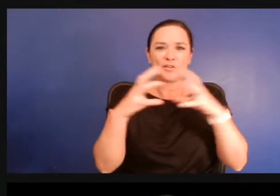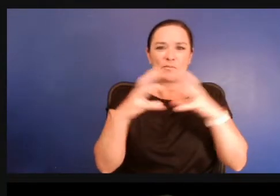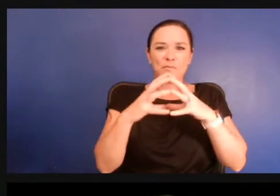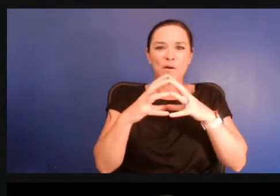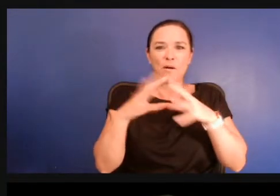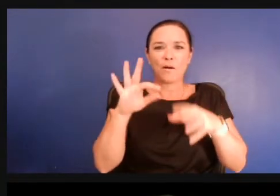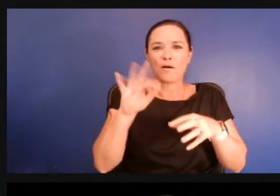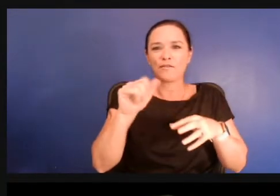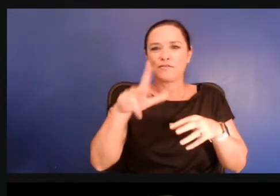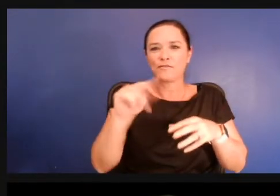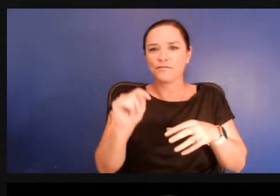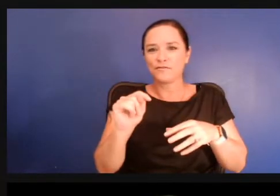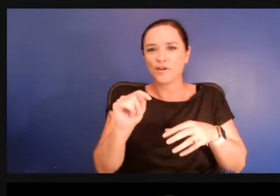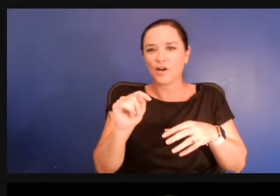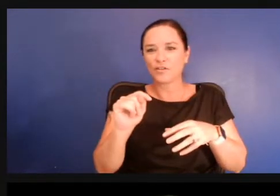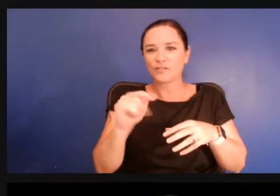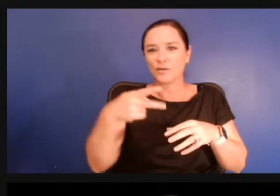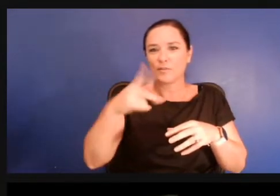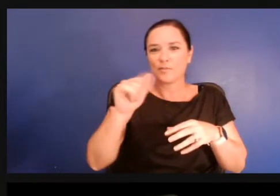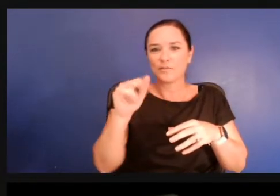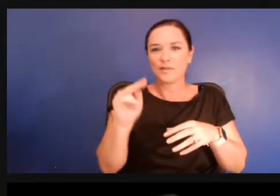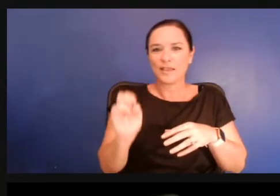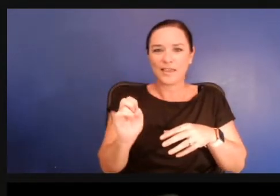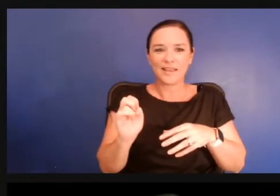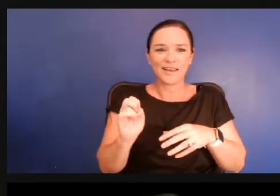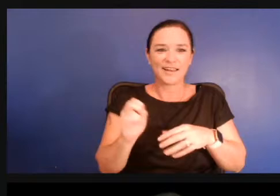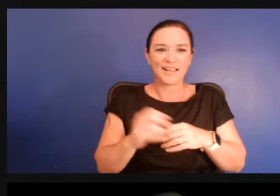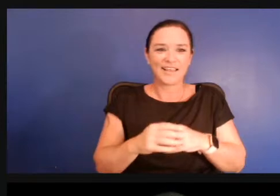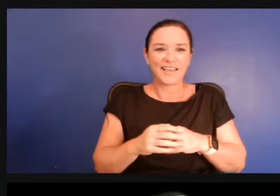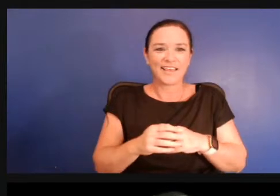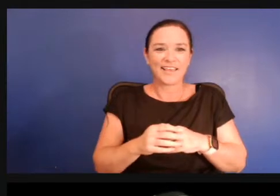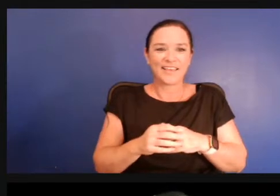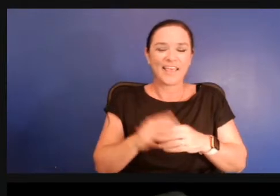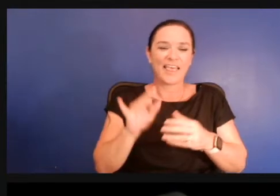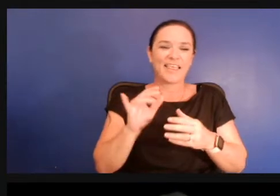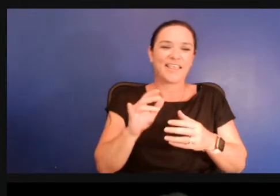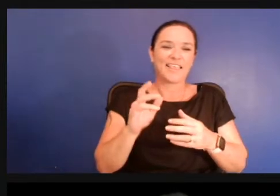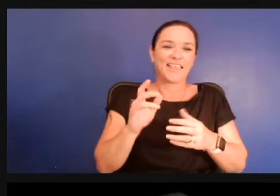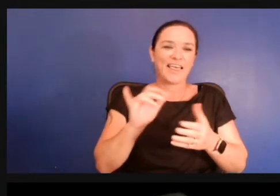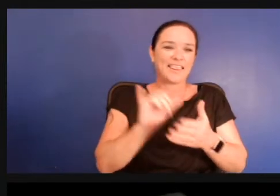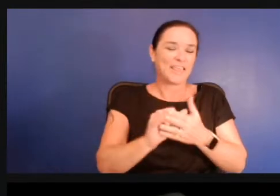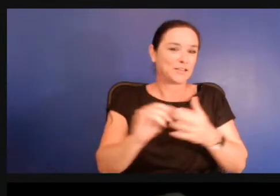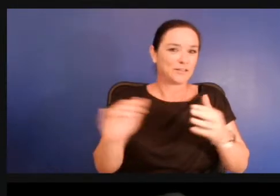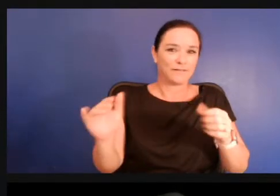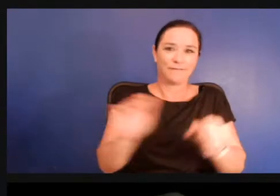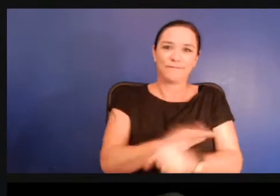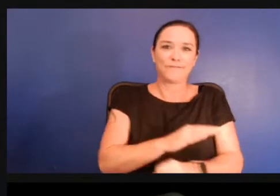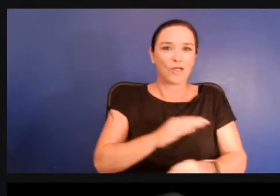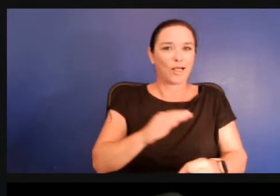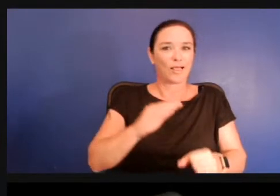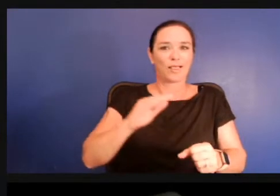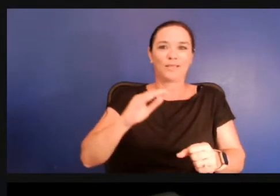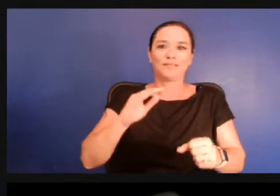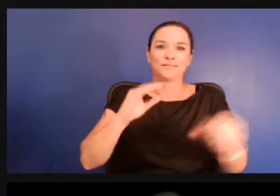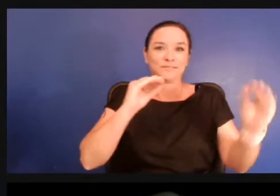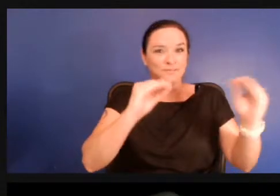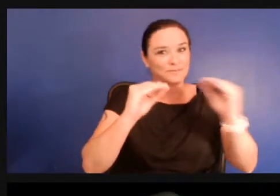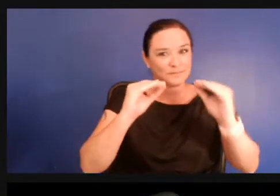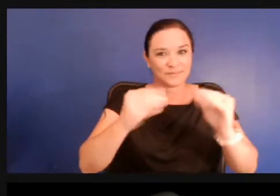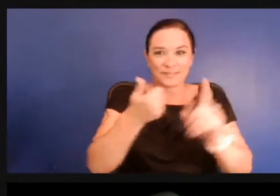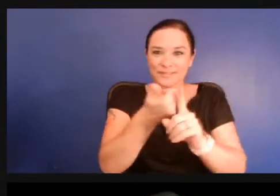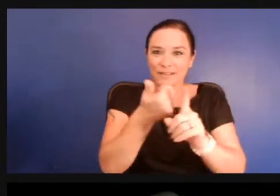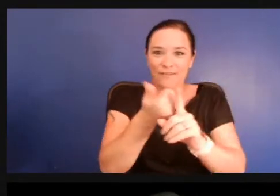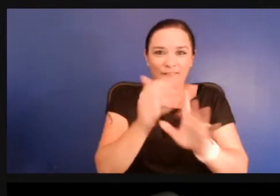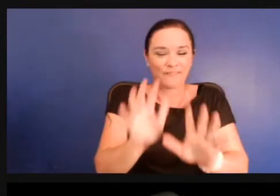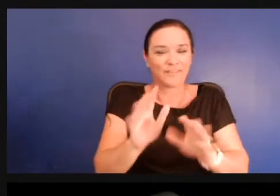I'll leave that to a different day to explain what that actually means. That's a whole lesson in structural geology here. But they also